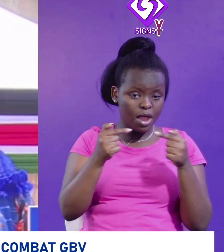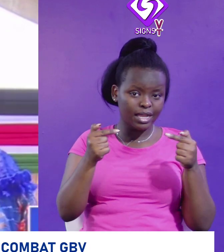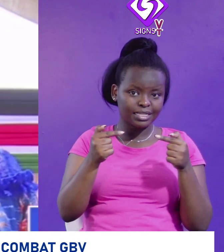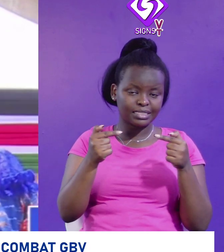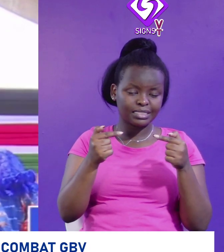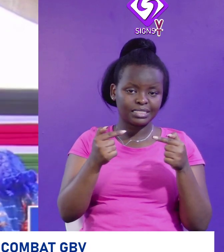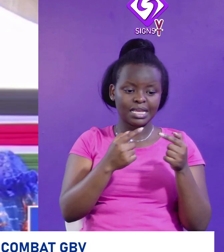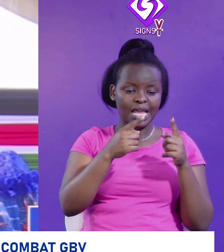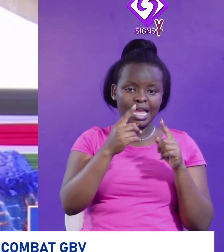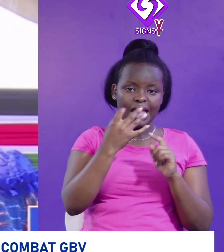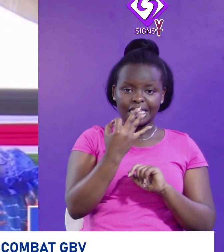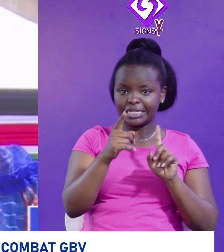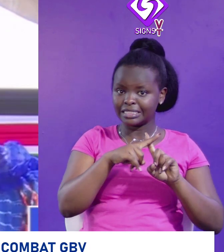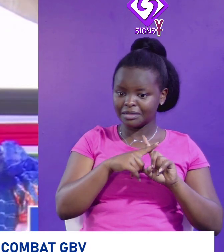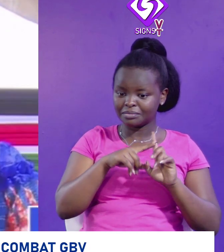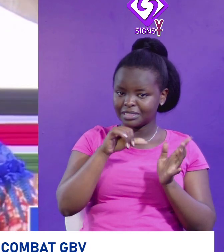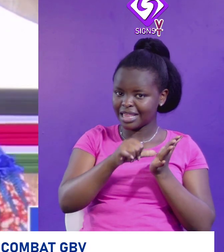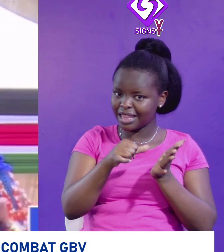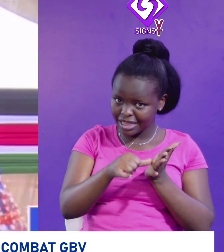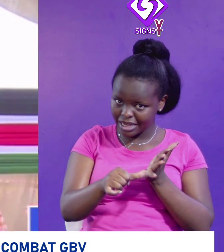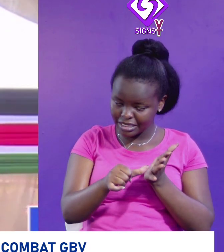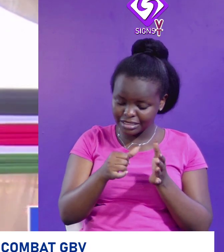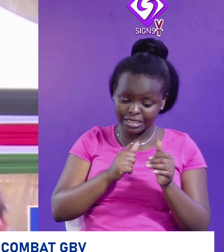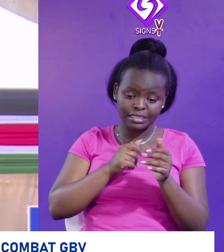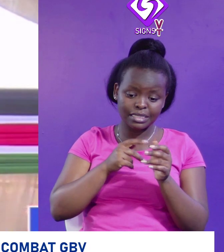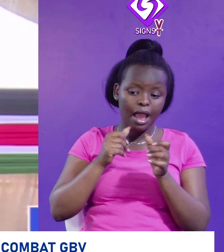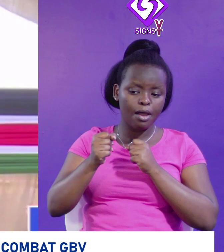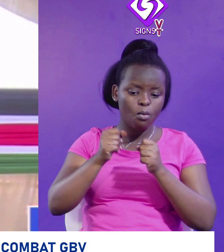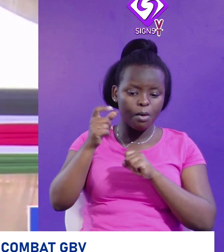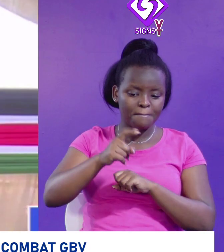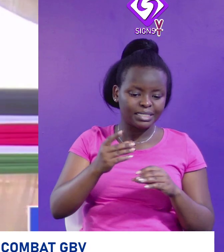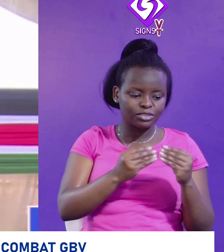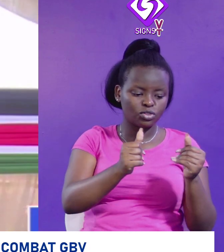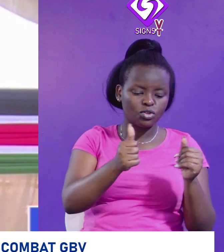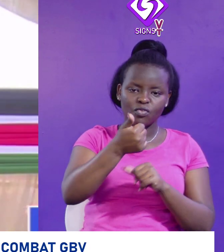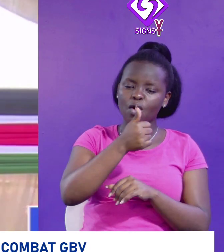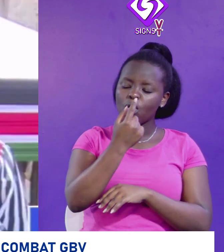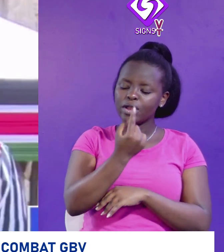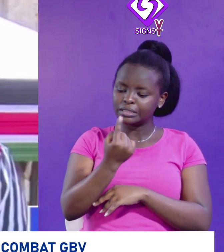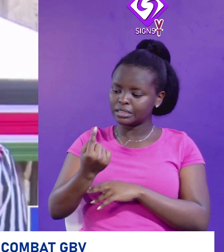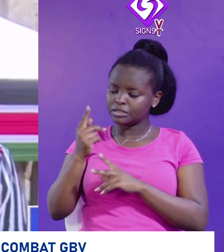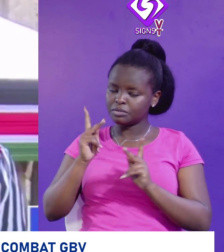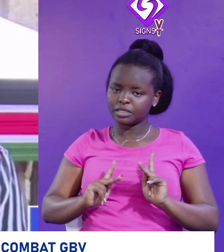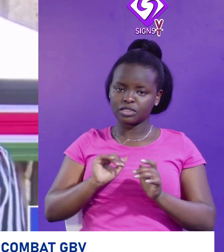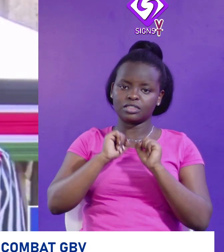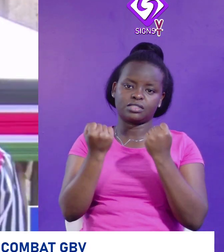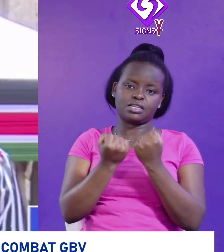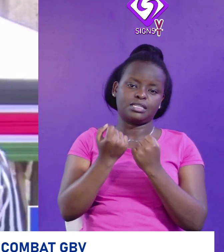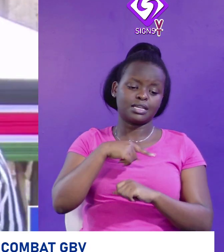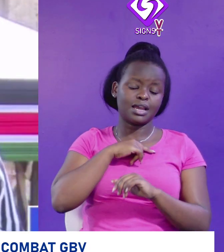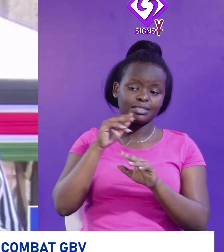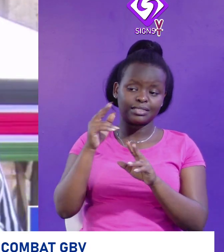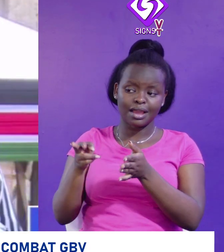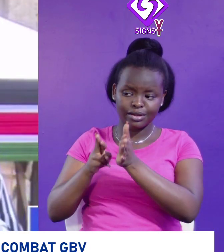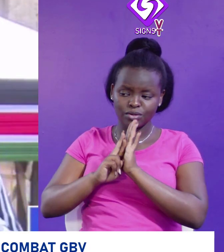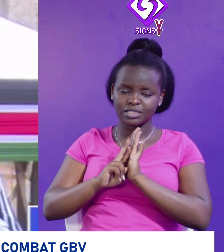threat is a war that must be tackled by every member of the society. We are requesting for more funds.